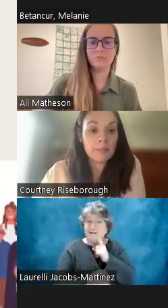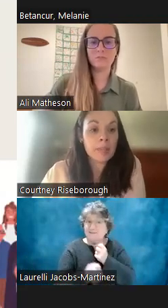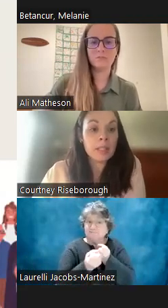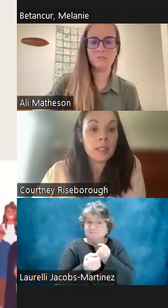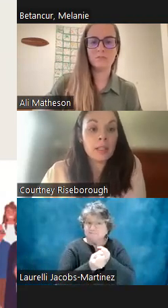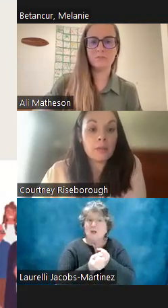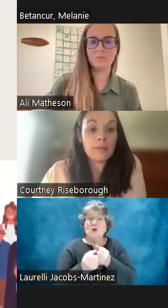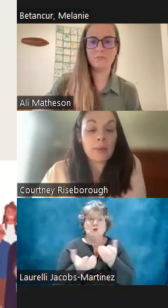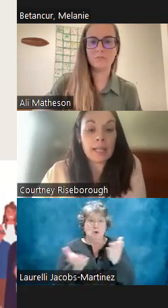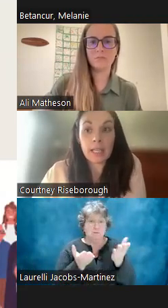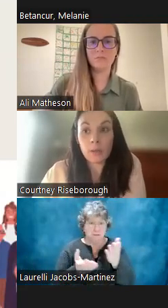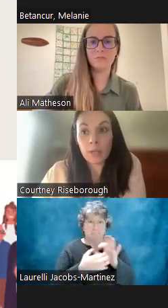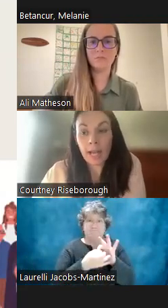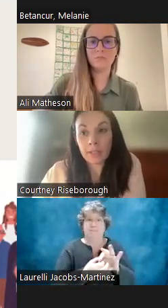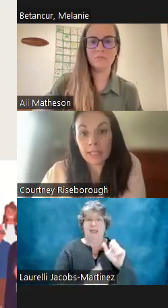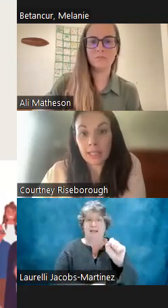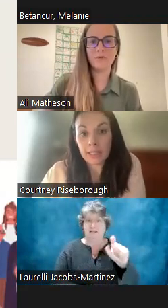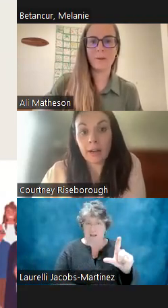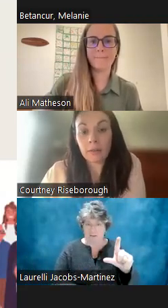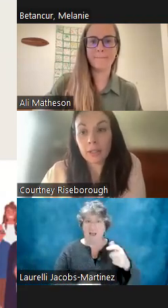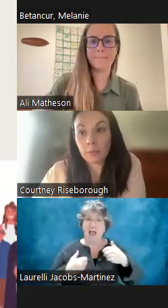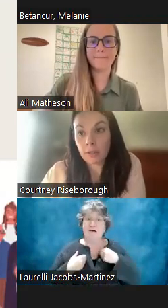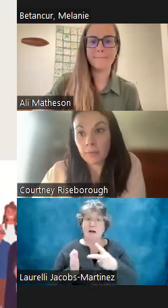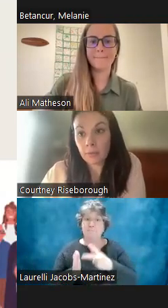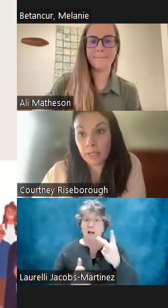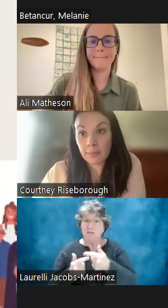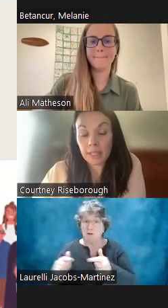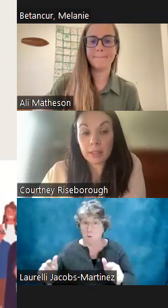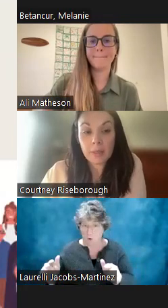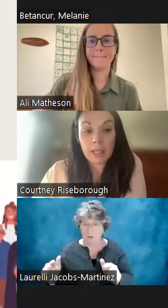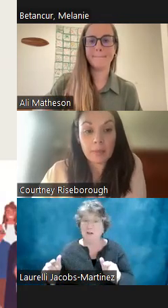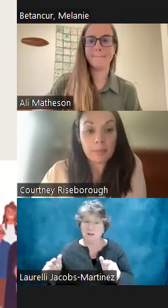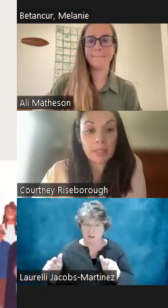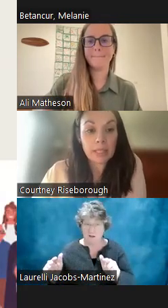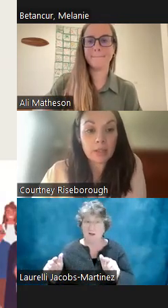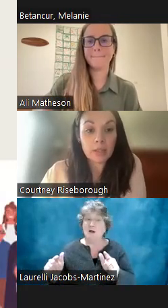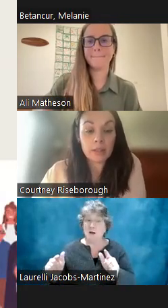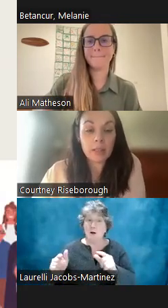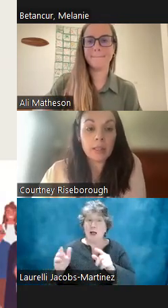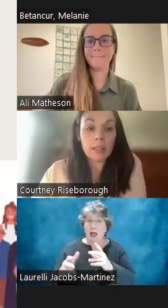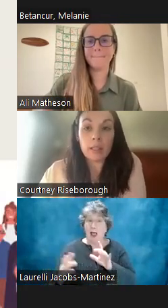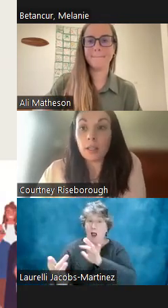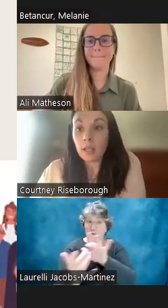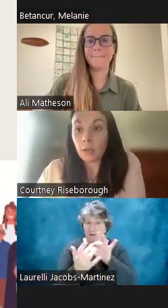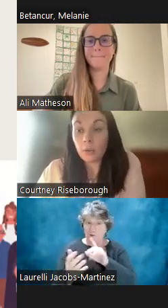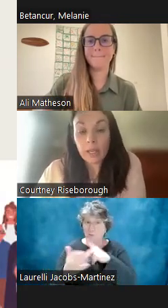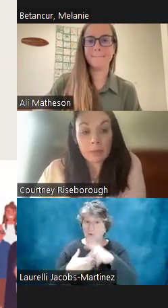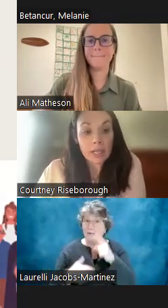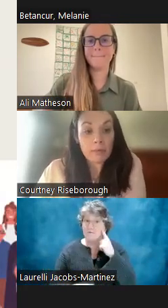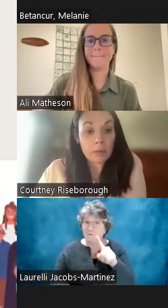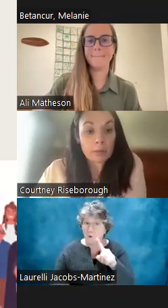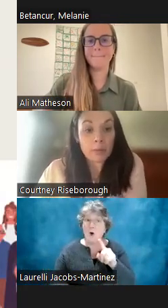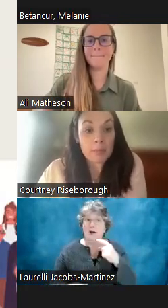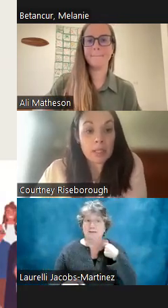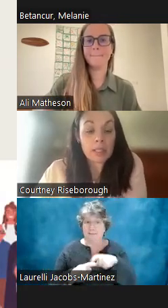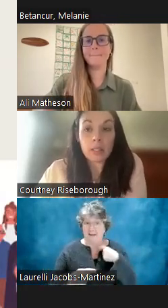Language. We have a bilingual advocacy and outreach program for the Spanish-speaking population. We operate